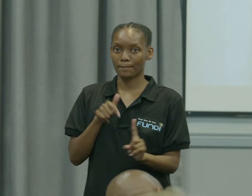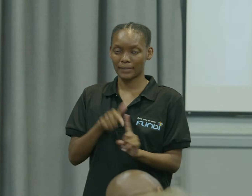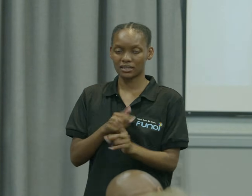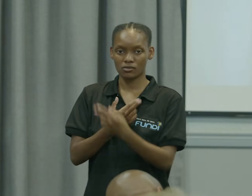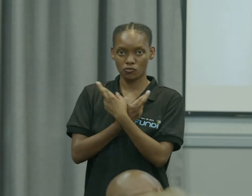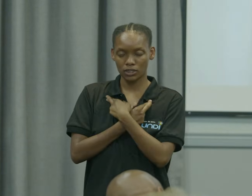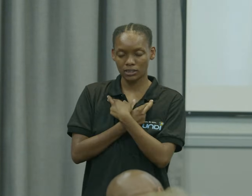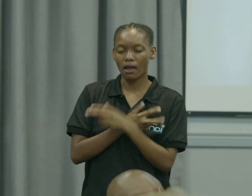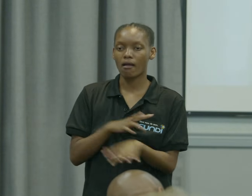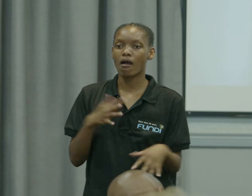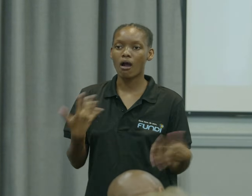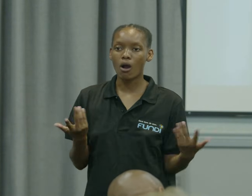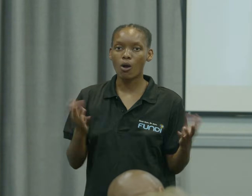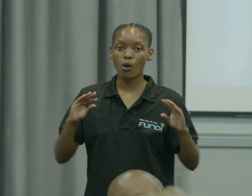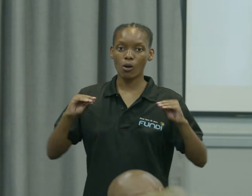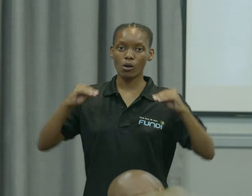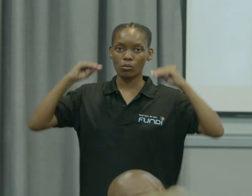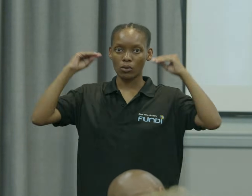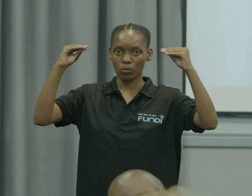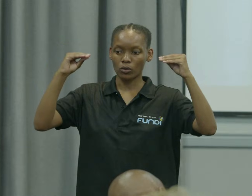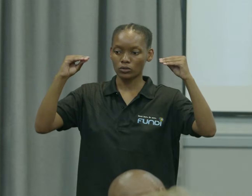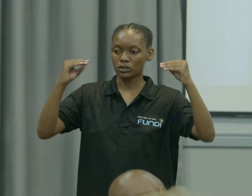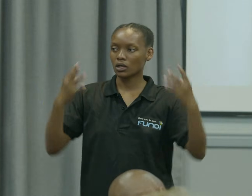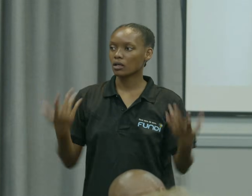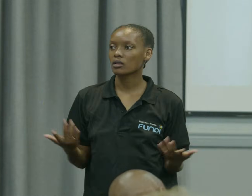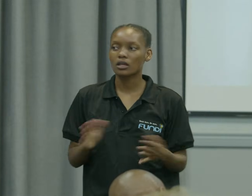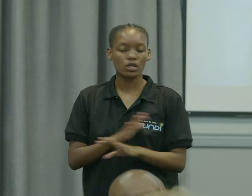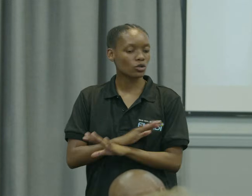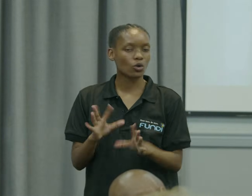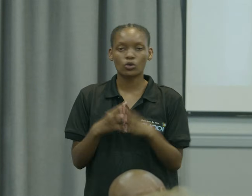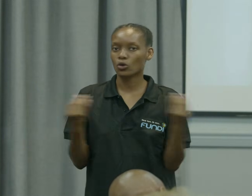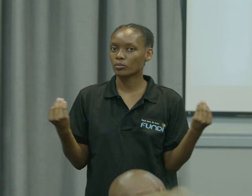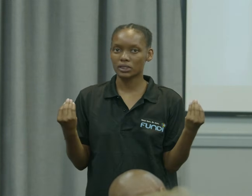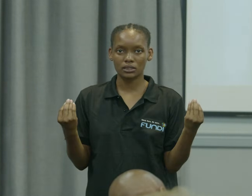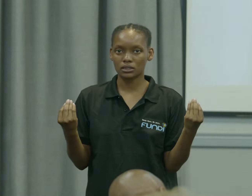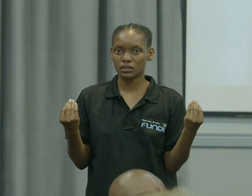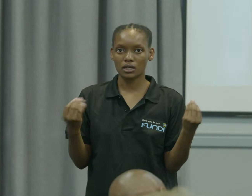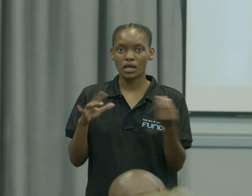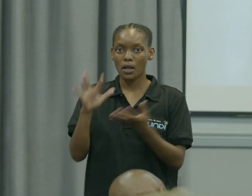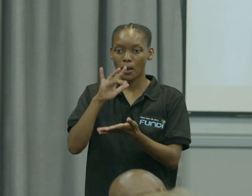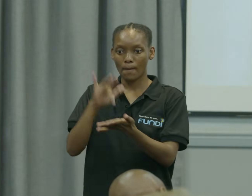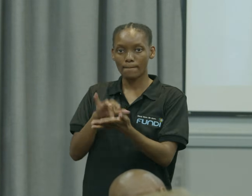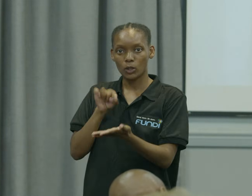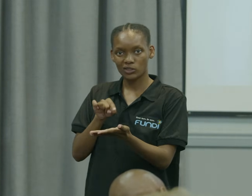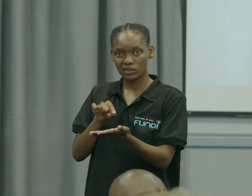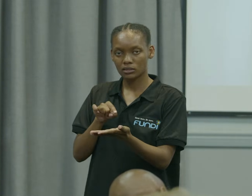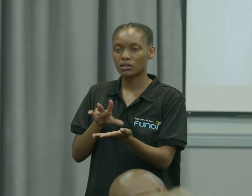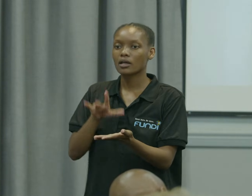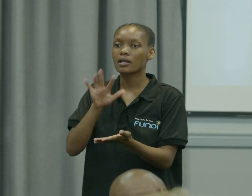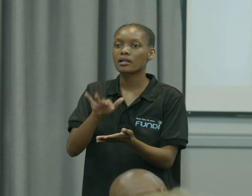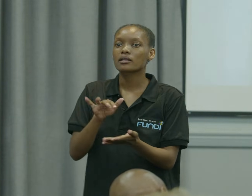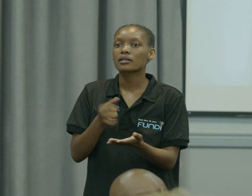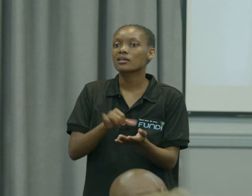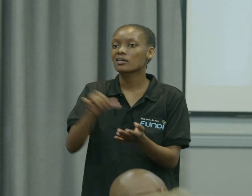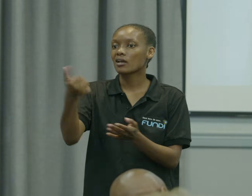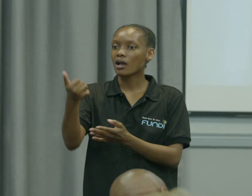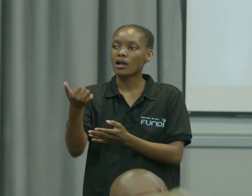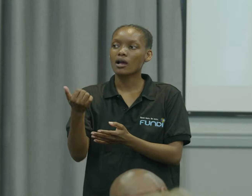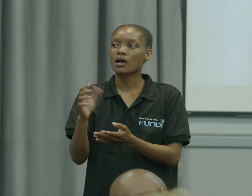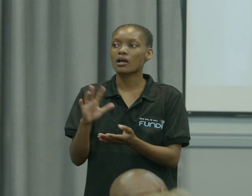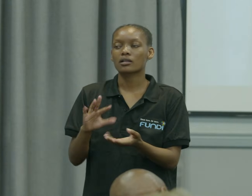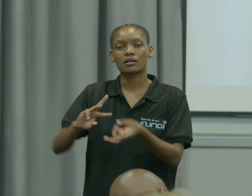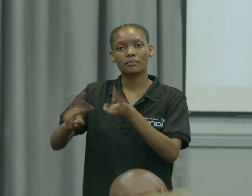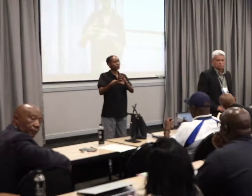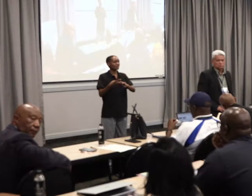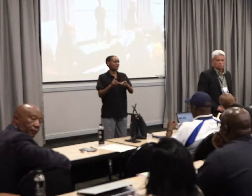or a person get promotion, they don't complete or they don't fill that post, they give it to subjects like mathematics,